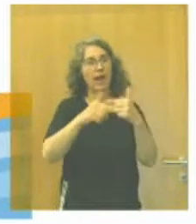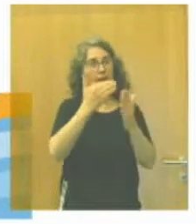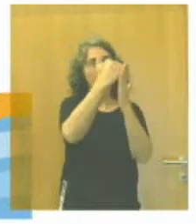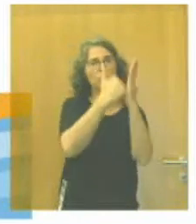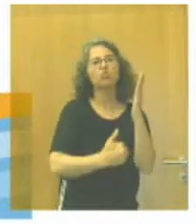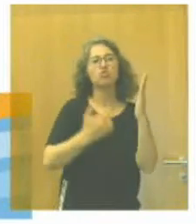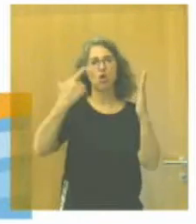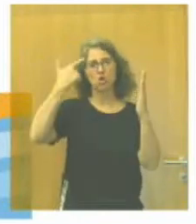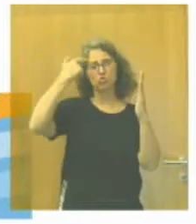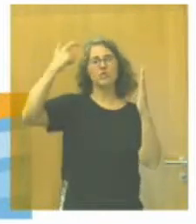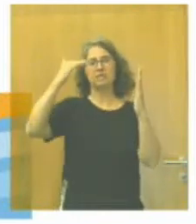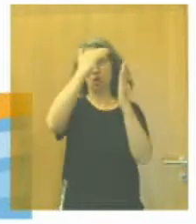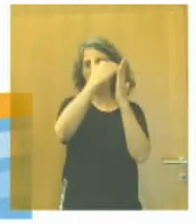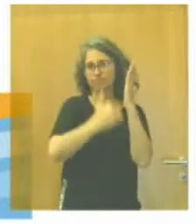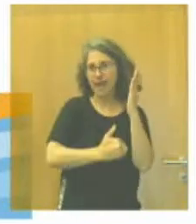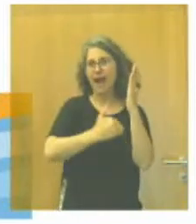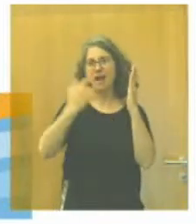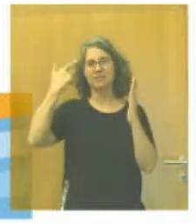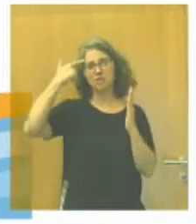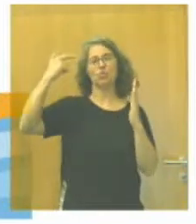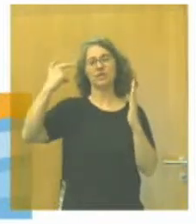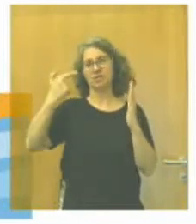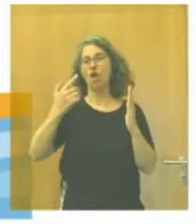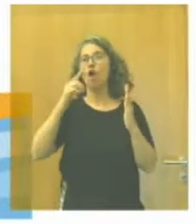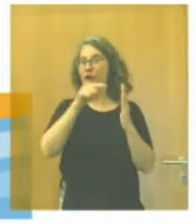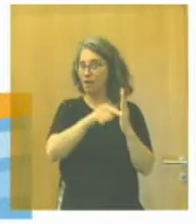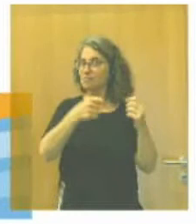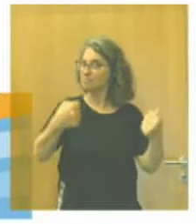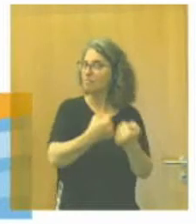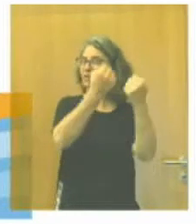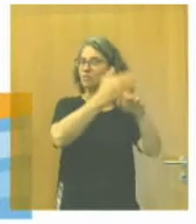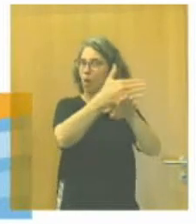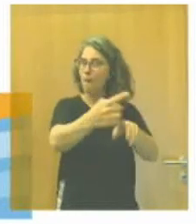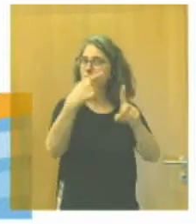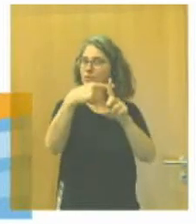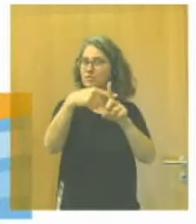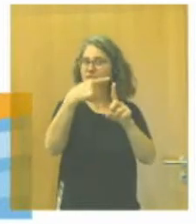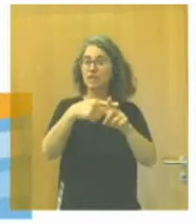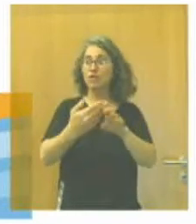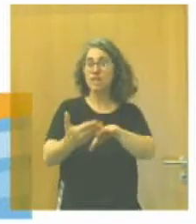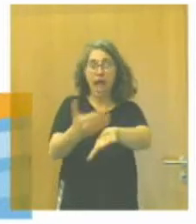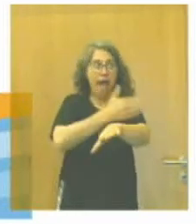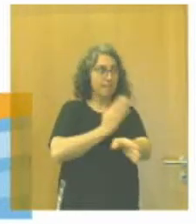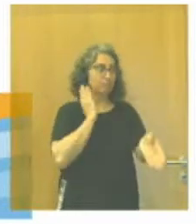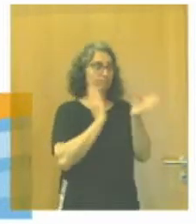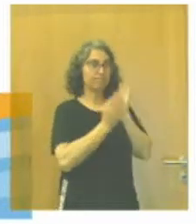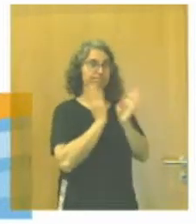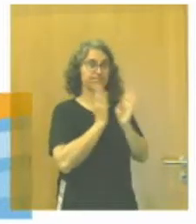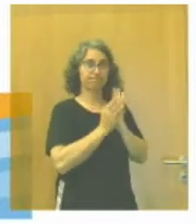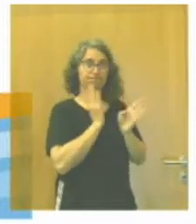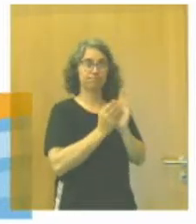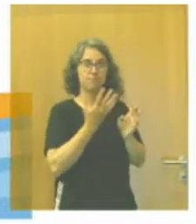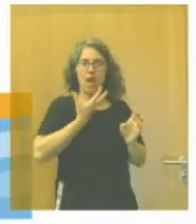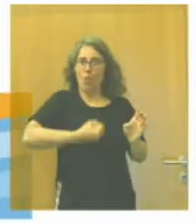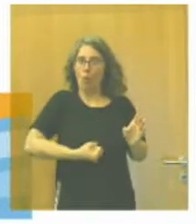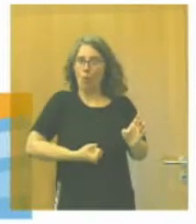from those who have received that depression intervention for moderate and mild depression. So it's sort